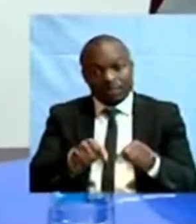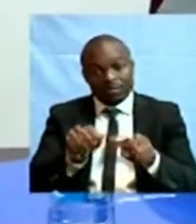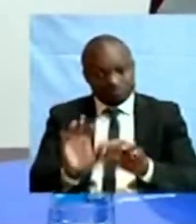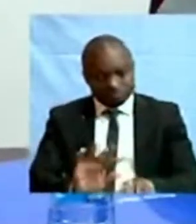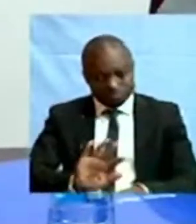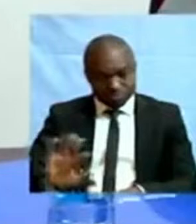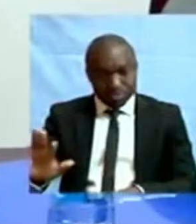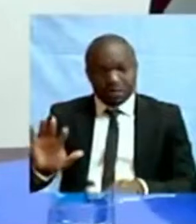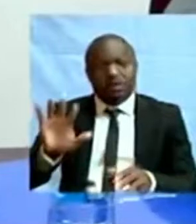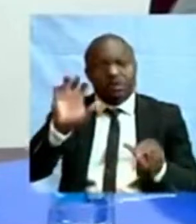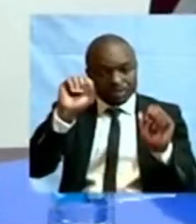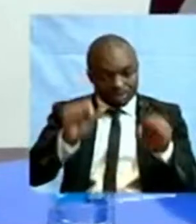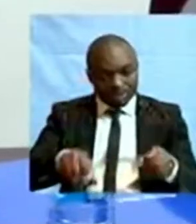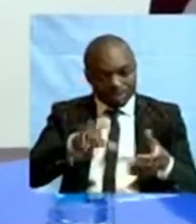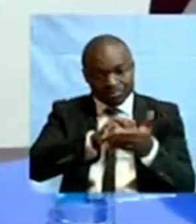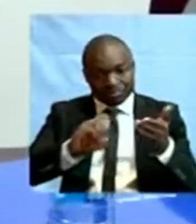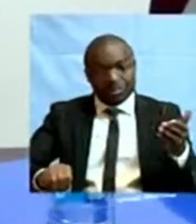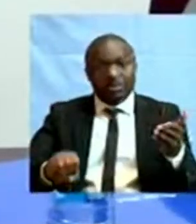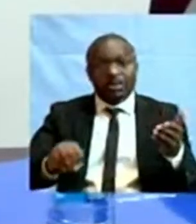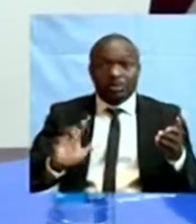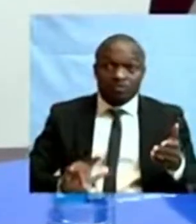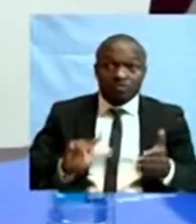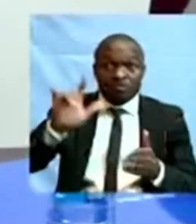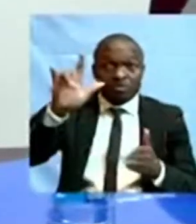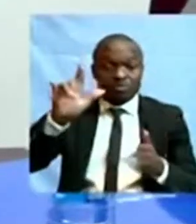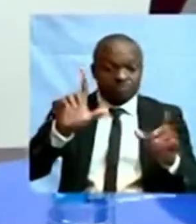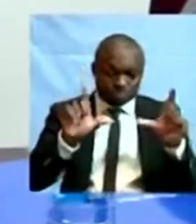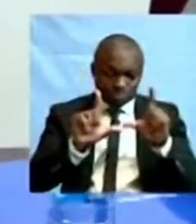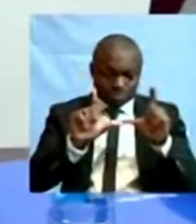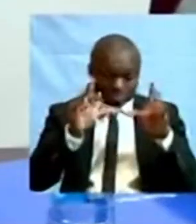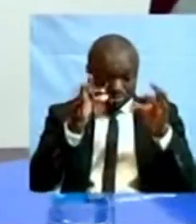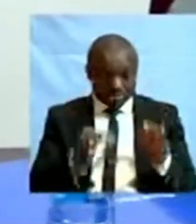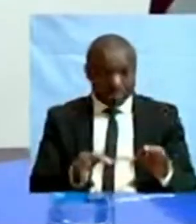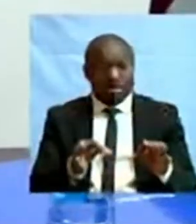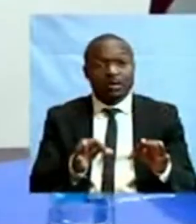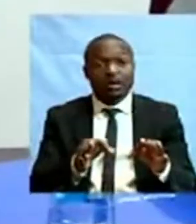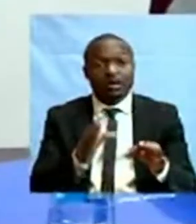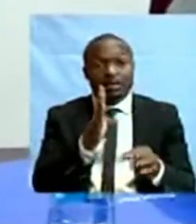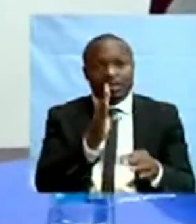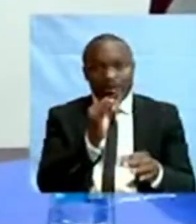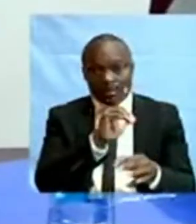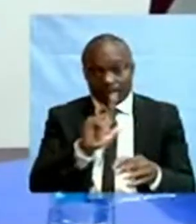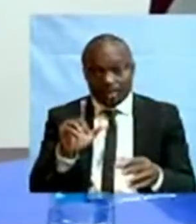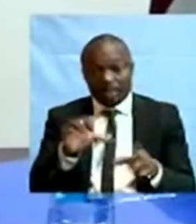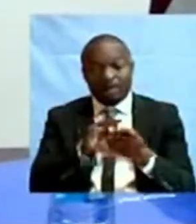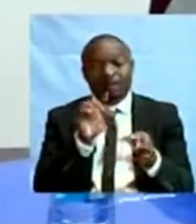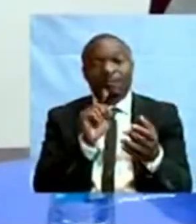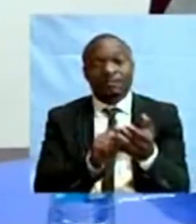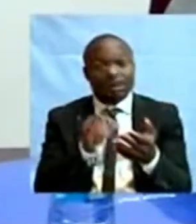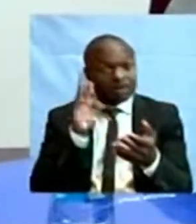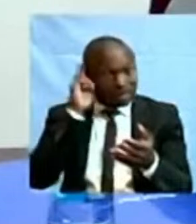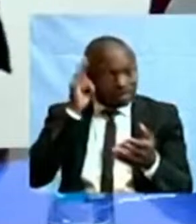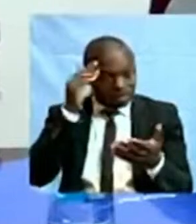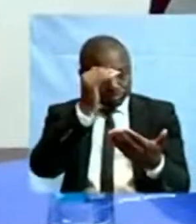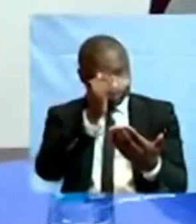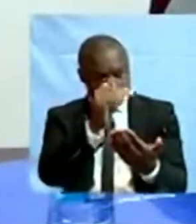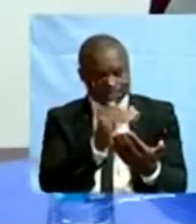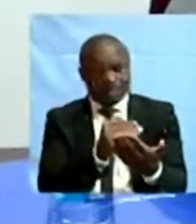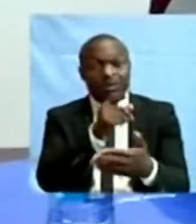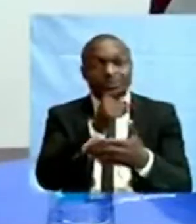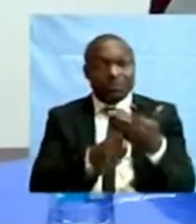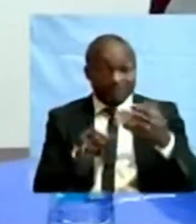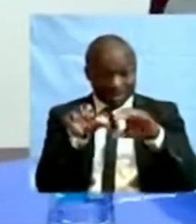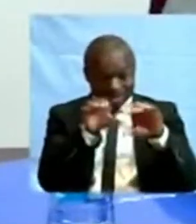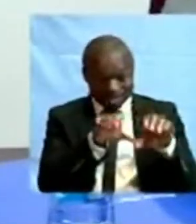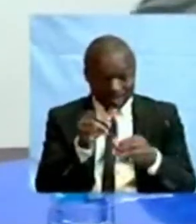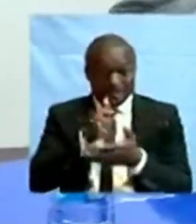or revoke air operator certificates. If you go to the specific bills, you find those reasons stipulated. What it does that